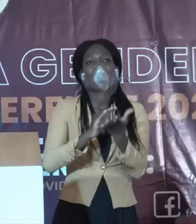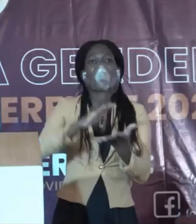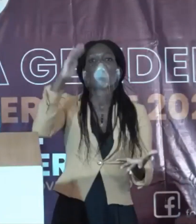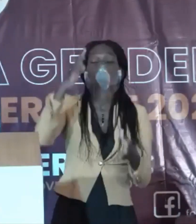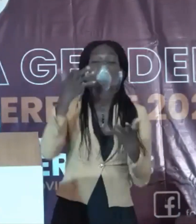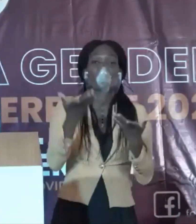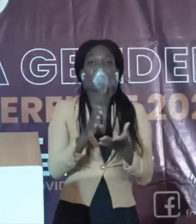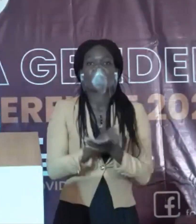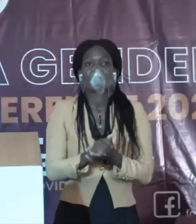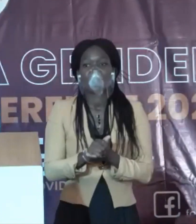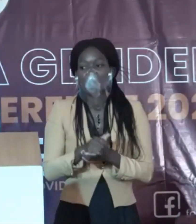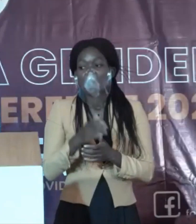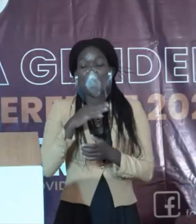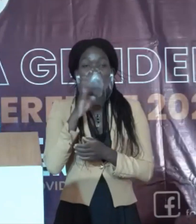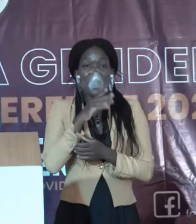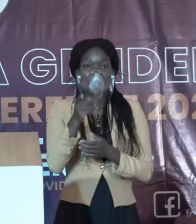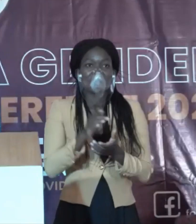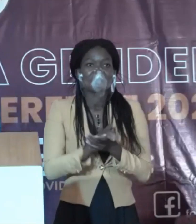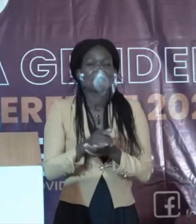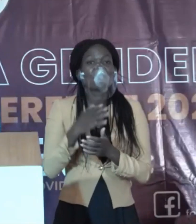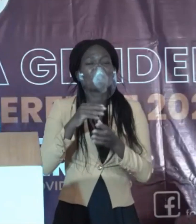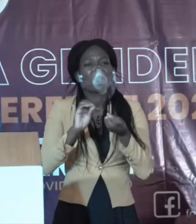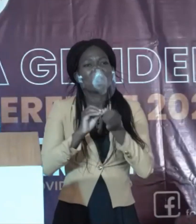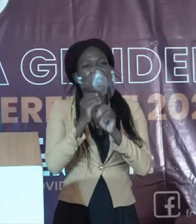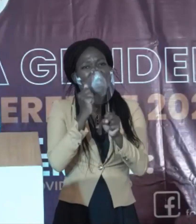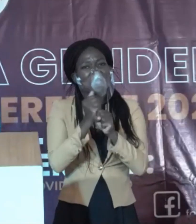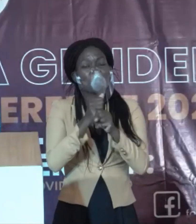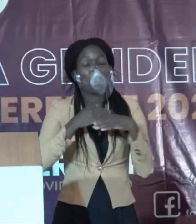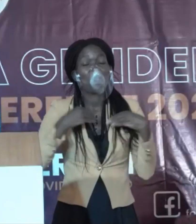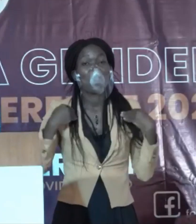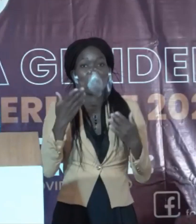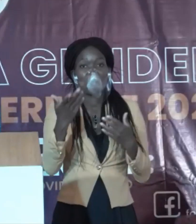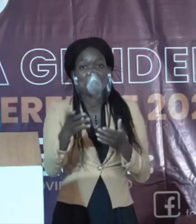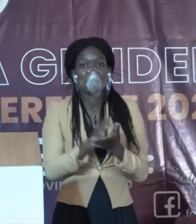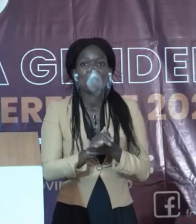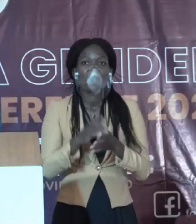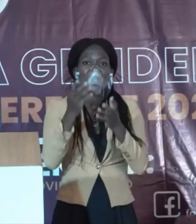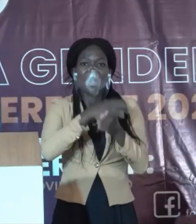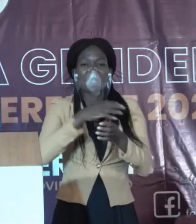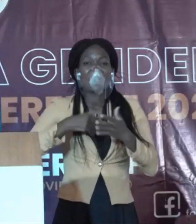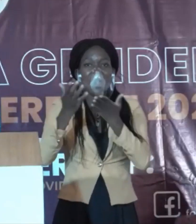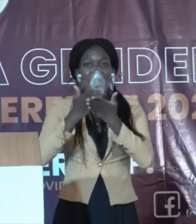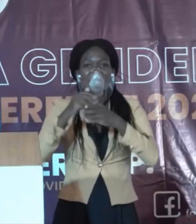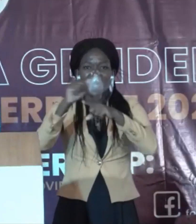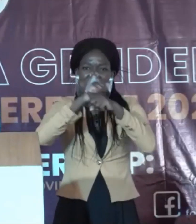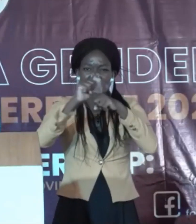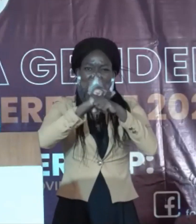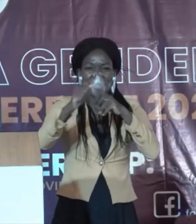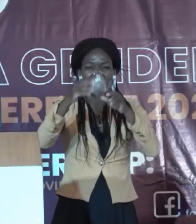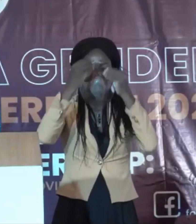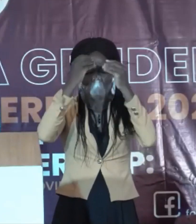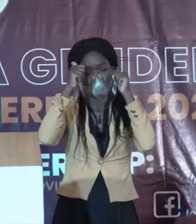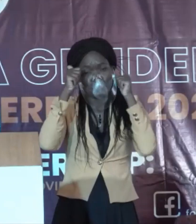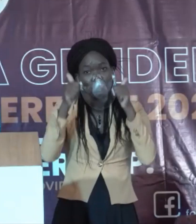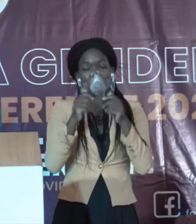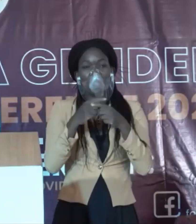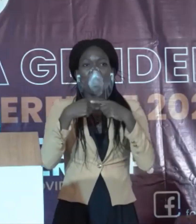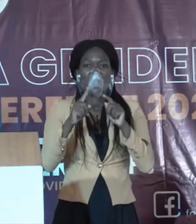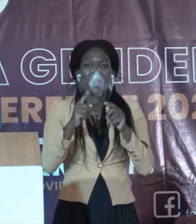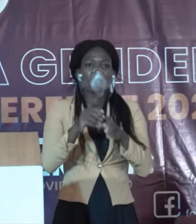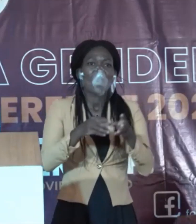entrepreneurs in the member states have seized this opportunity of being trained and having access to equipment to produce and supply